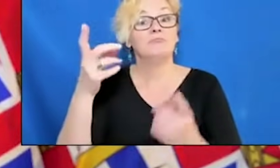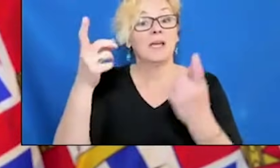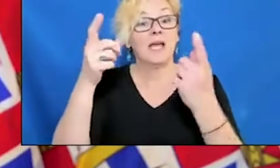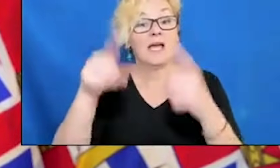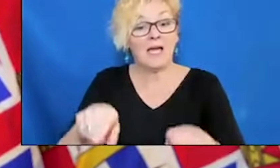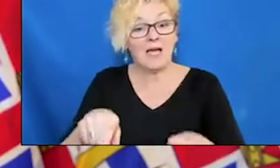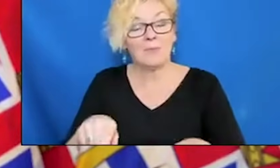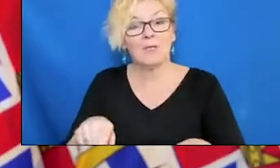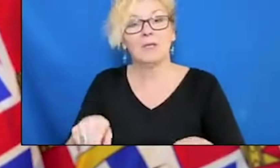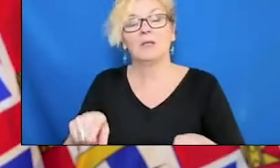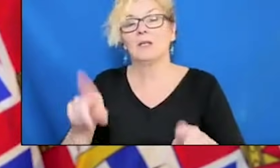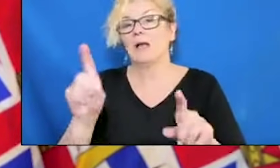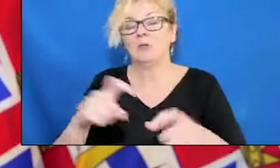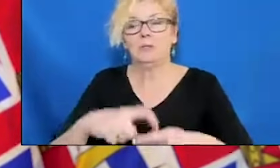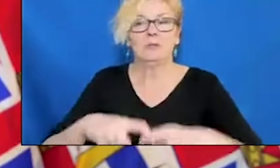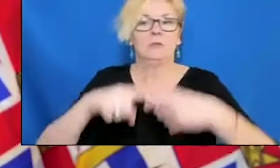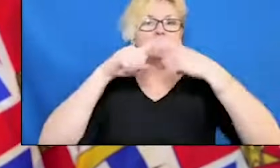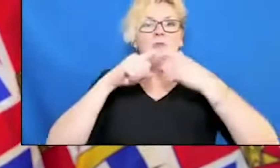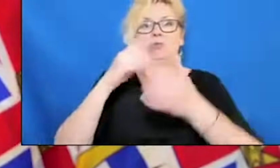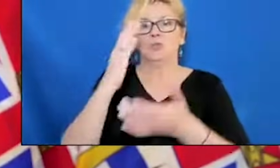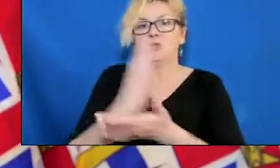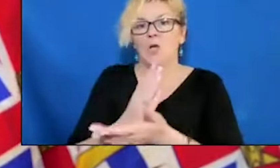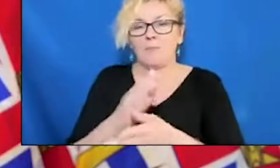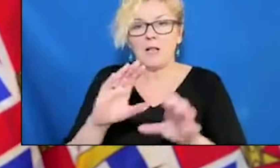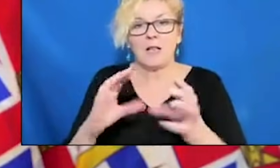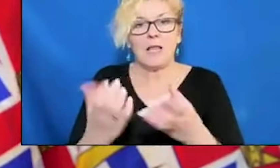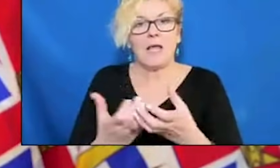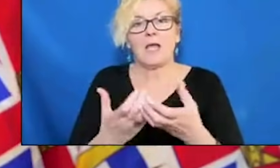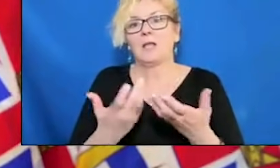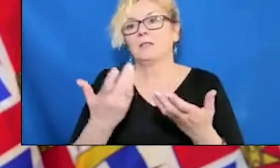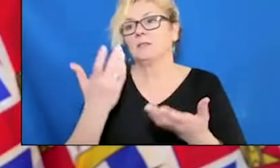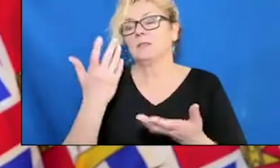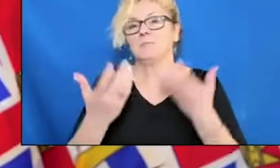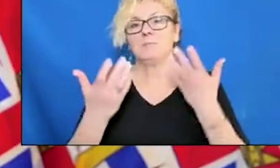our community. So it's very similar to why we are